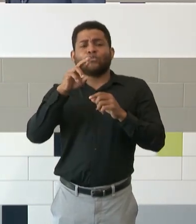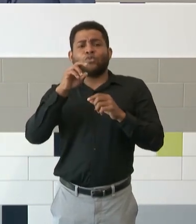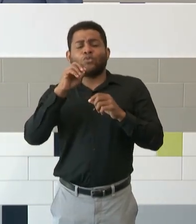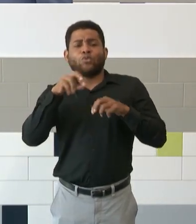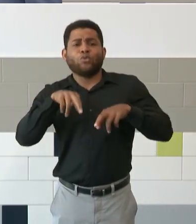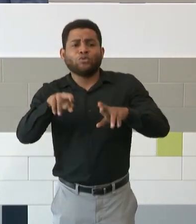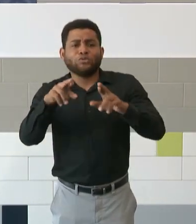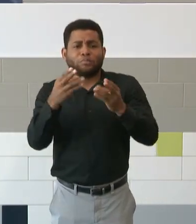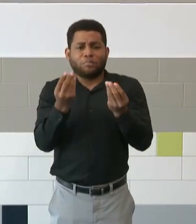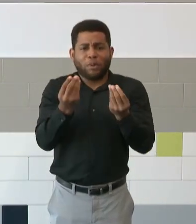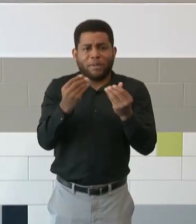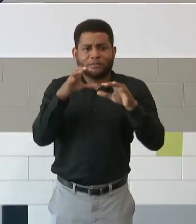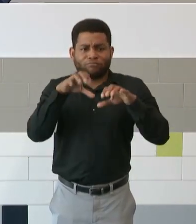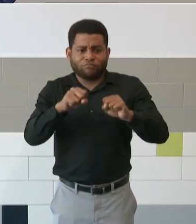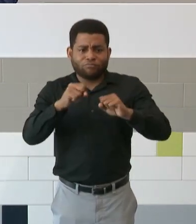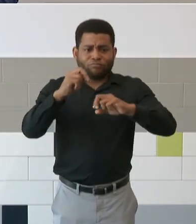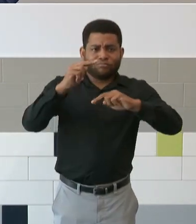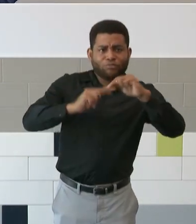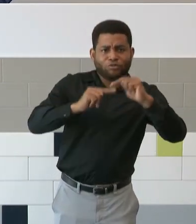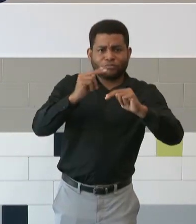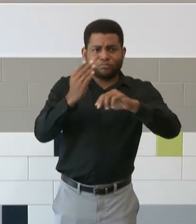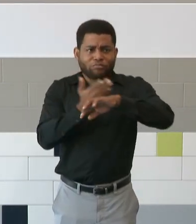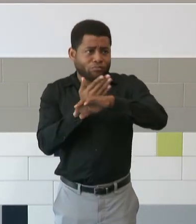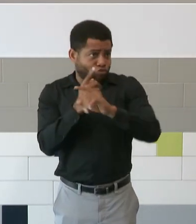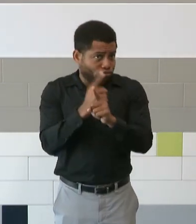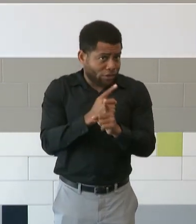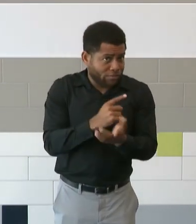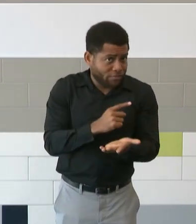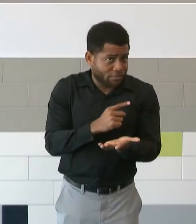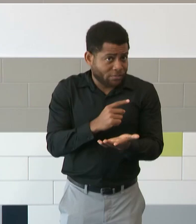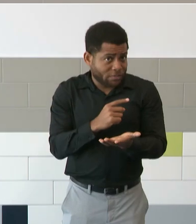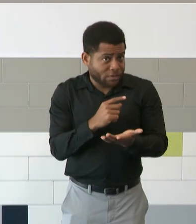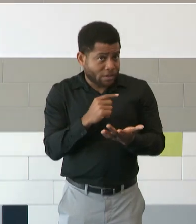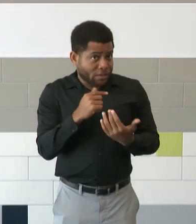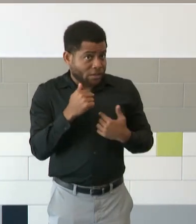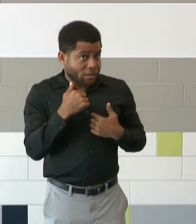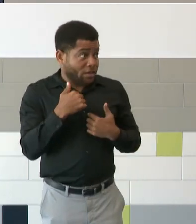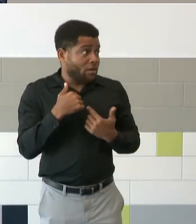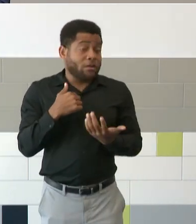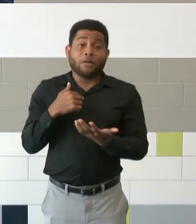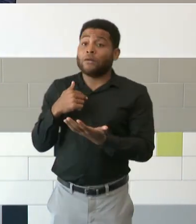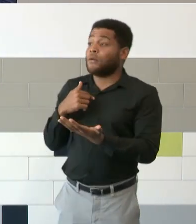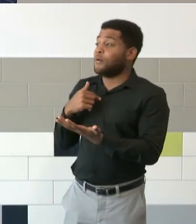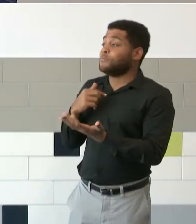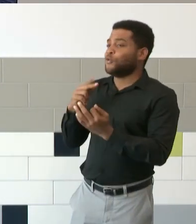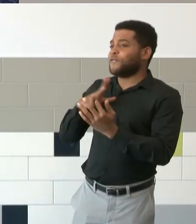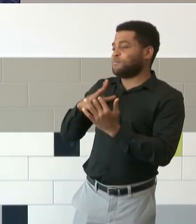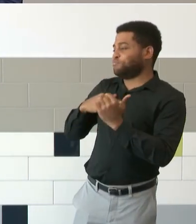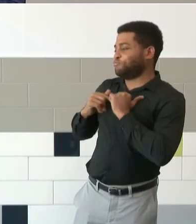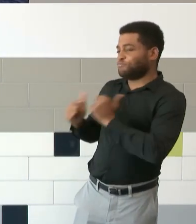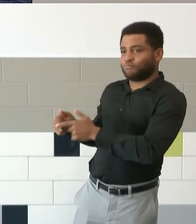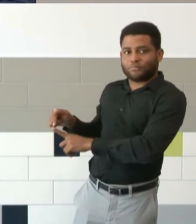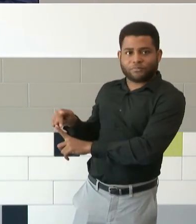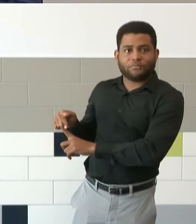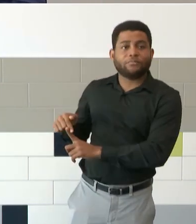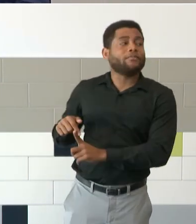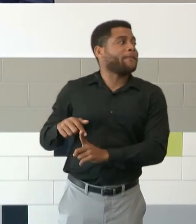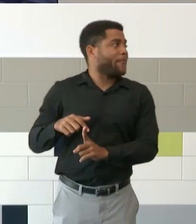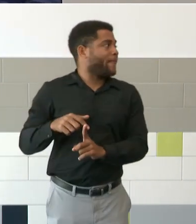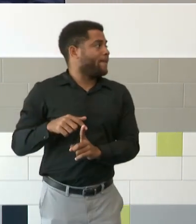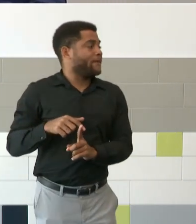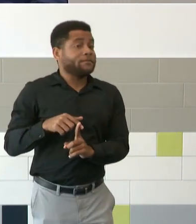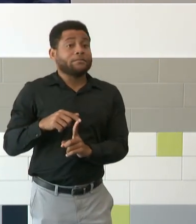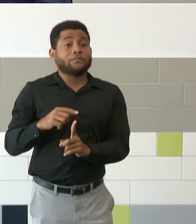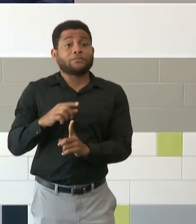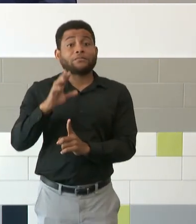Okay. Is that ours? Yeah. I don't know this is right. Yeah, thanks for the question. For those that are unfamiliar